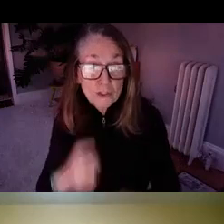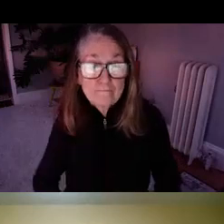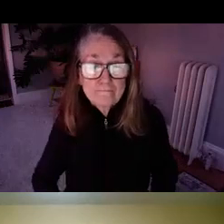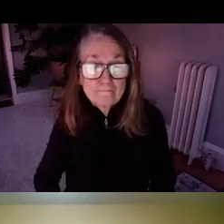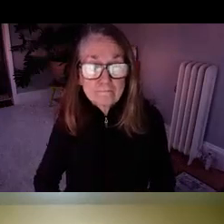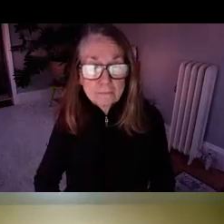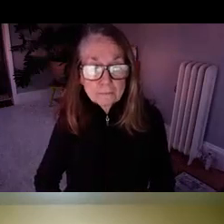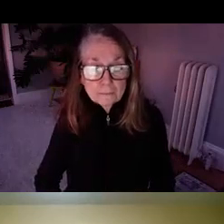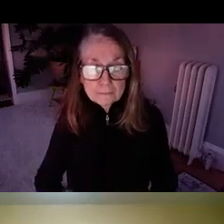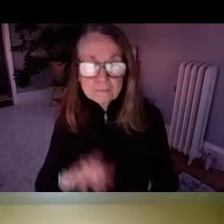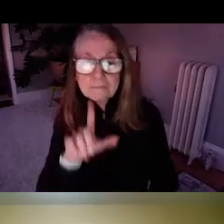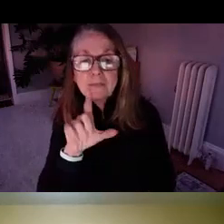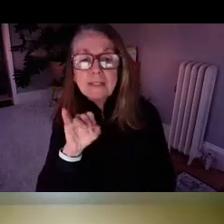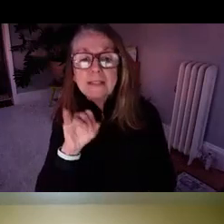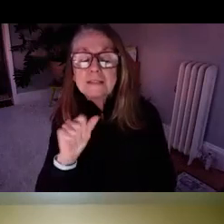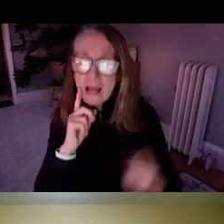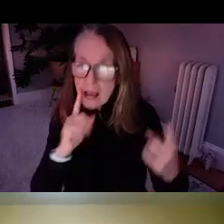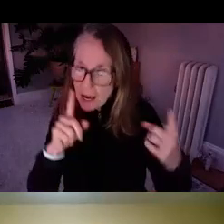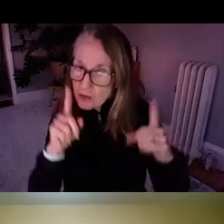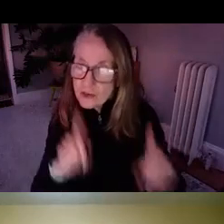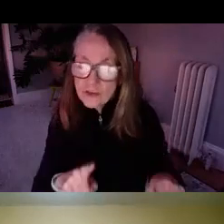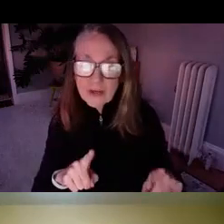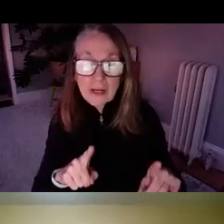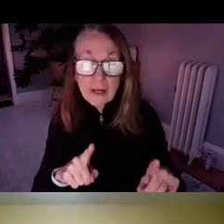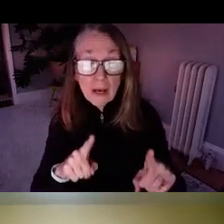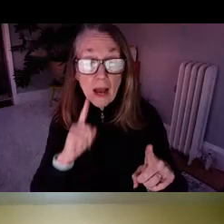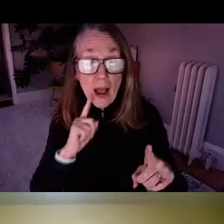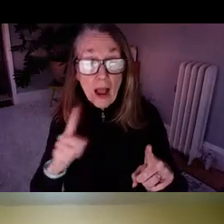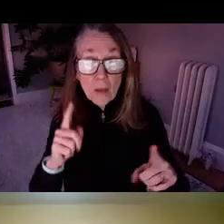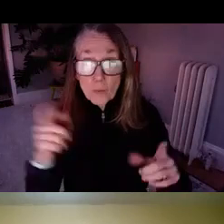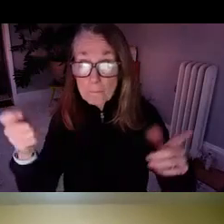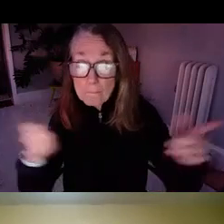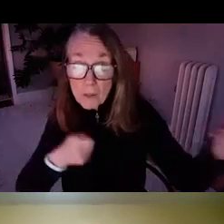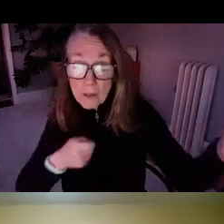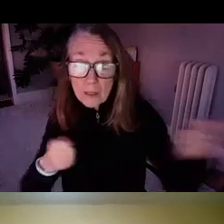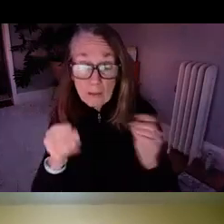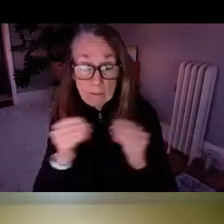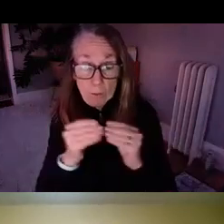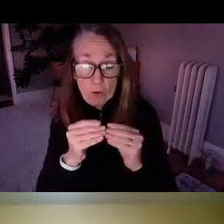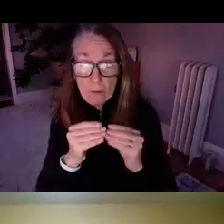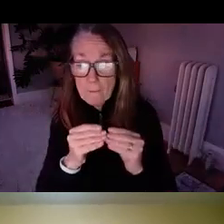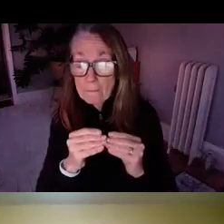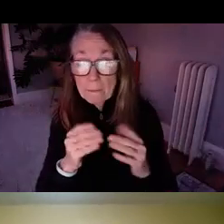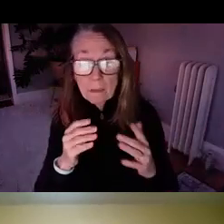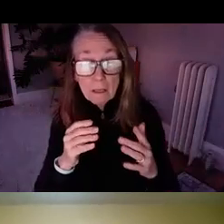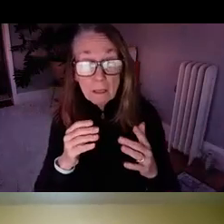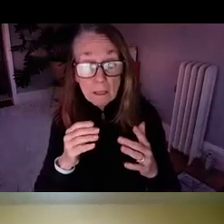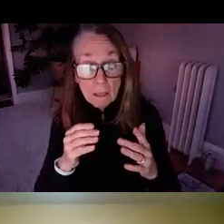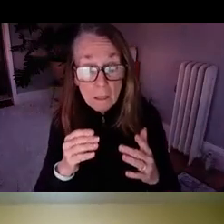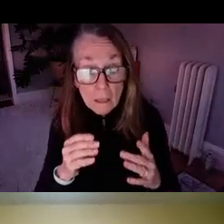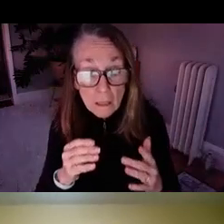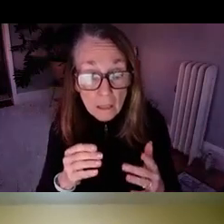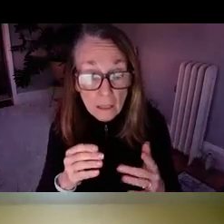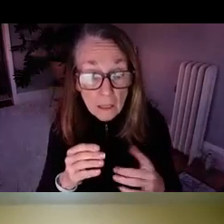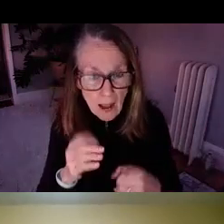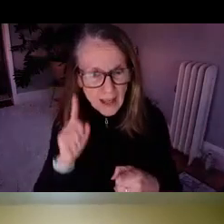I agree with that. The additional pieces I would pull in here is, at the heart of things, we hear your